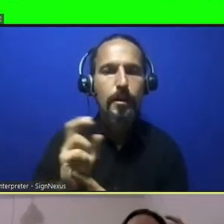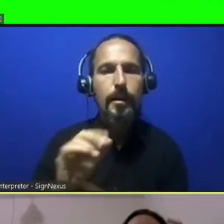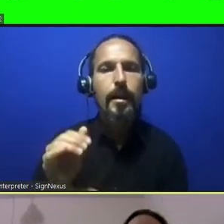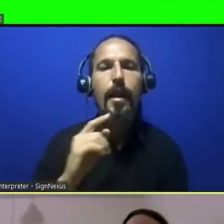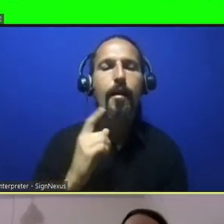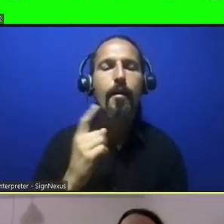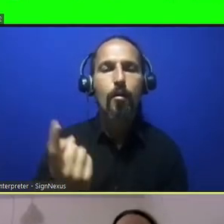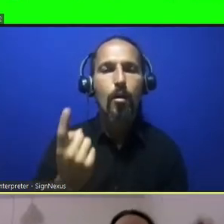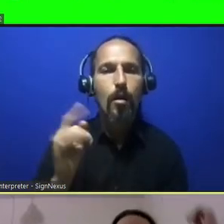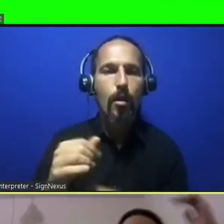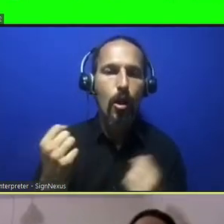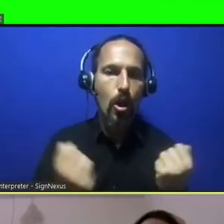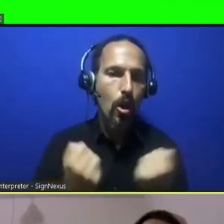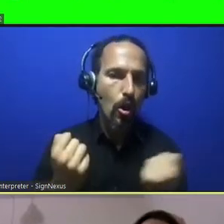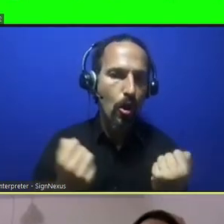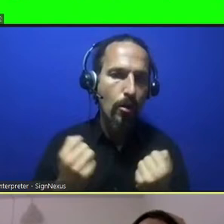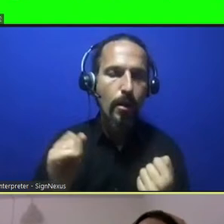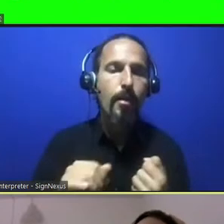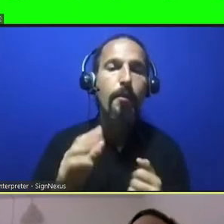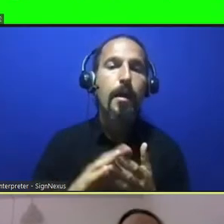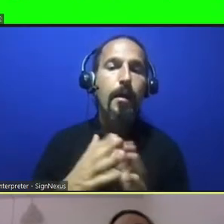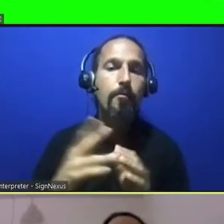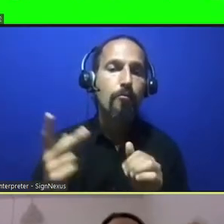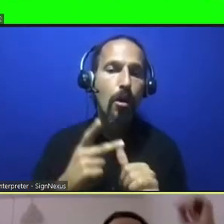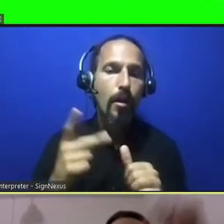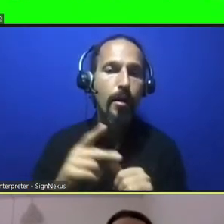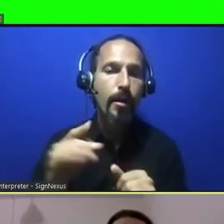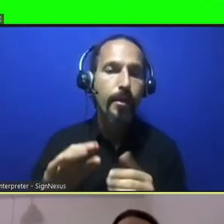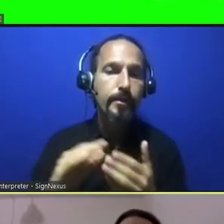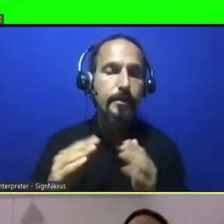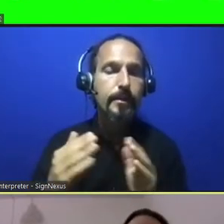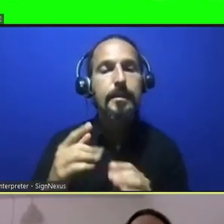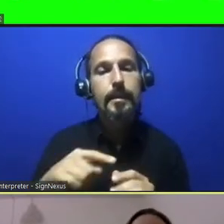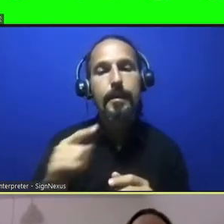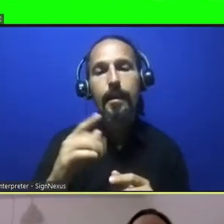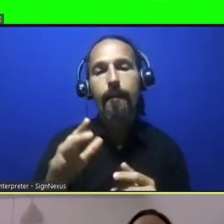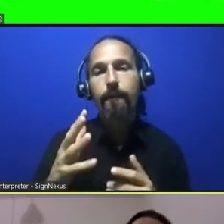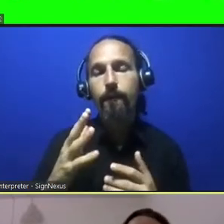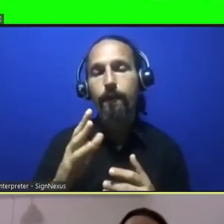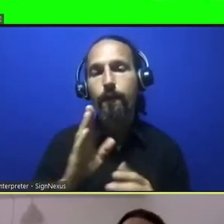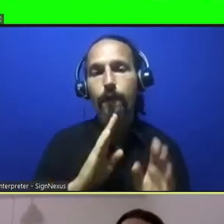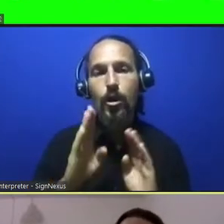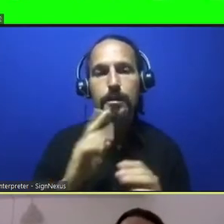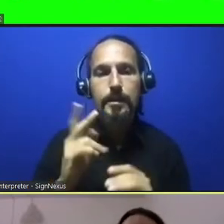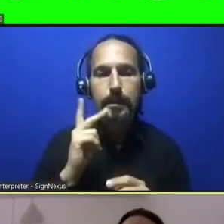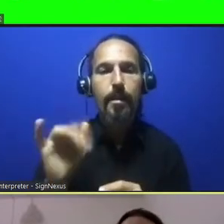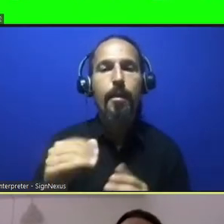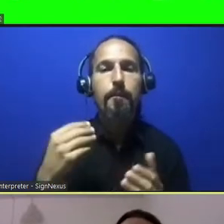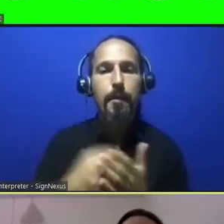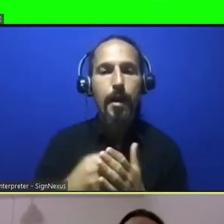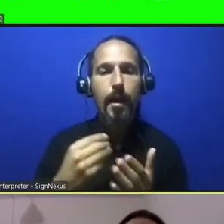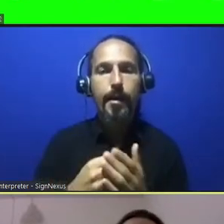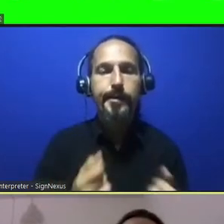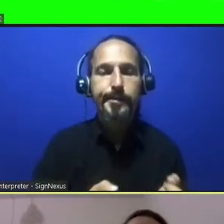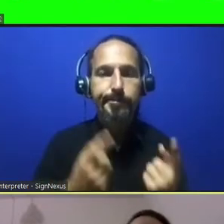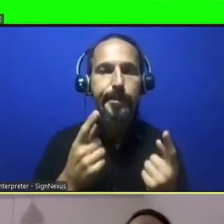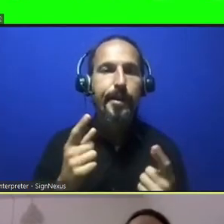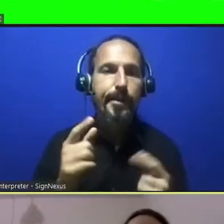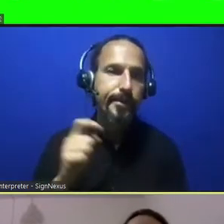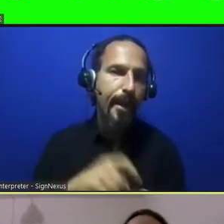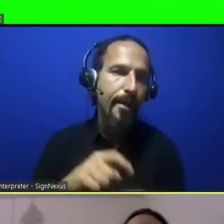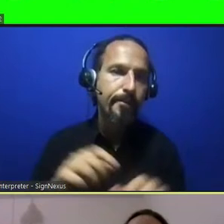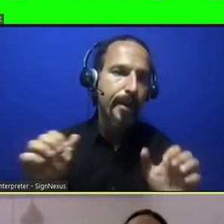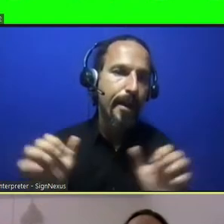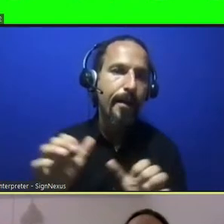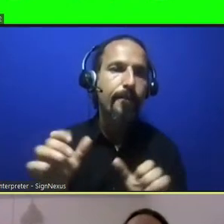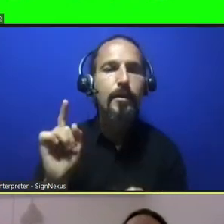being trans uh prioritized in this city it really is frustrating seeing how much money and time and effort the city puts